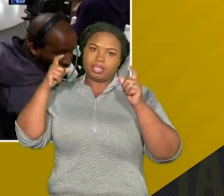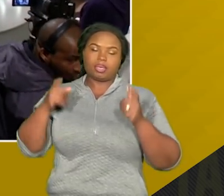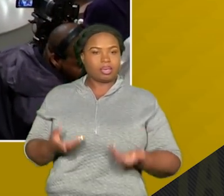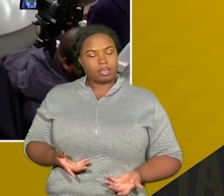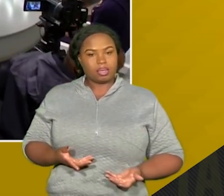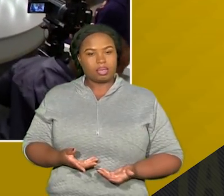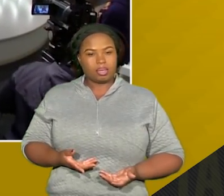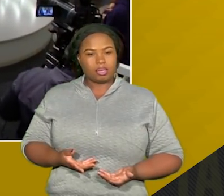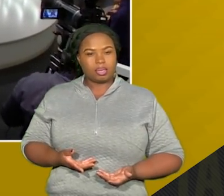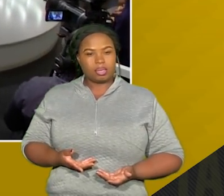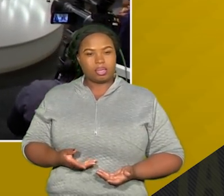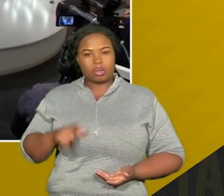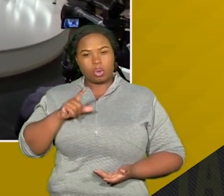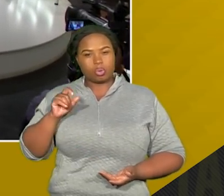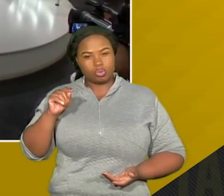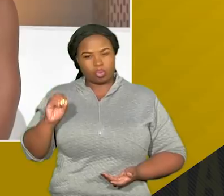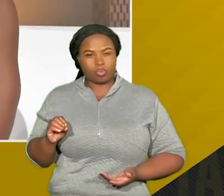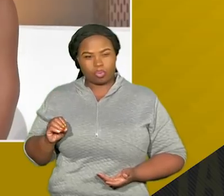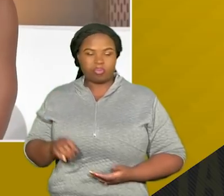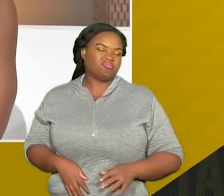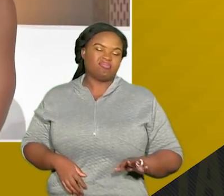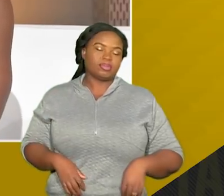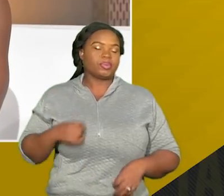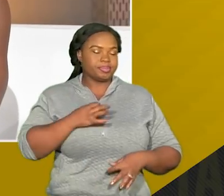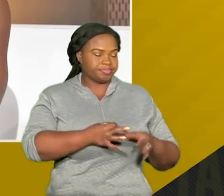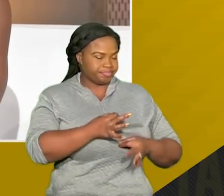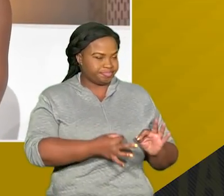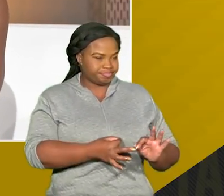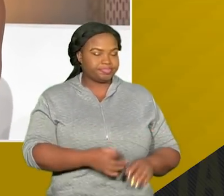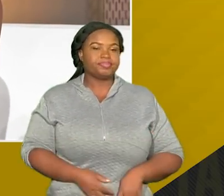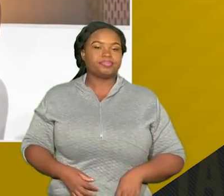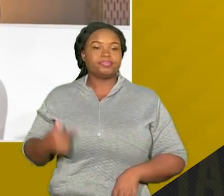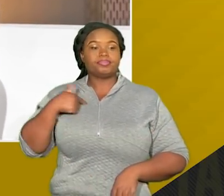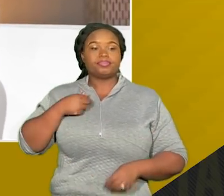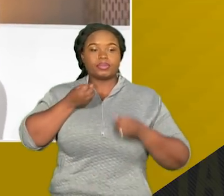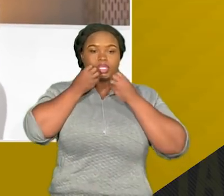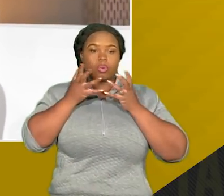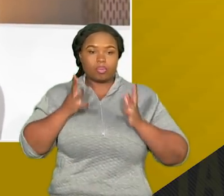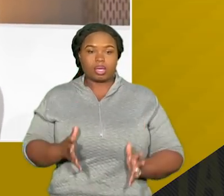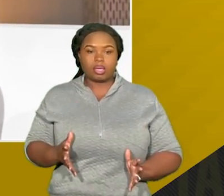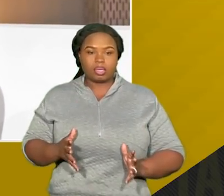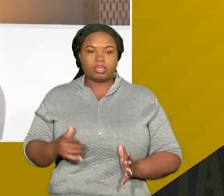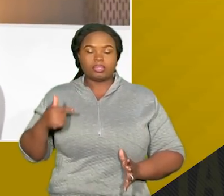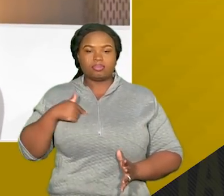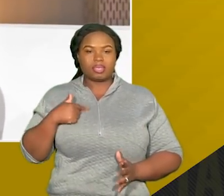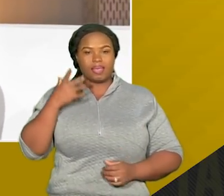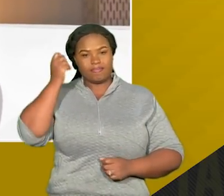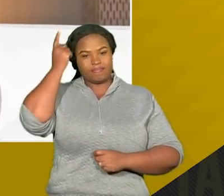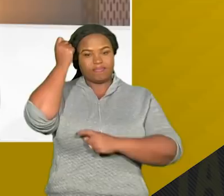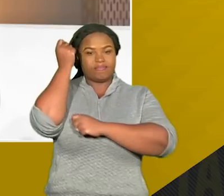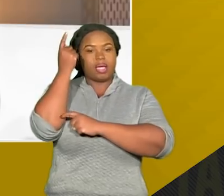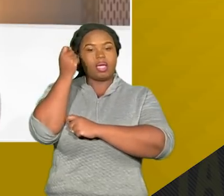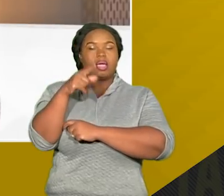you know, maybe. Okay, let me put it this way. As a sangoma, I am led by amadlozi.